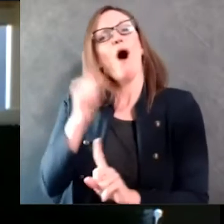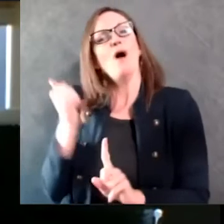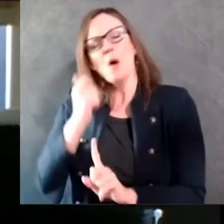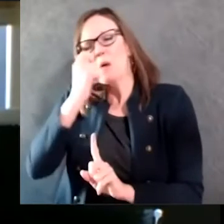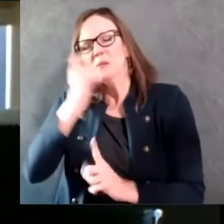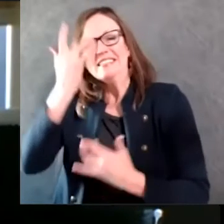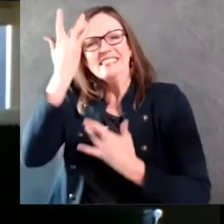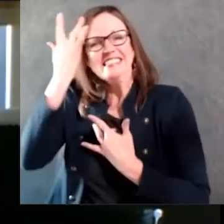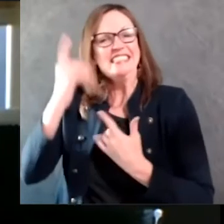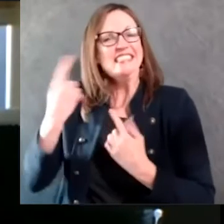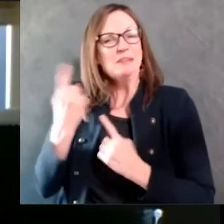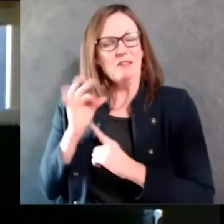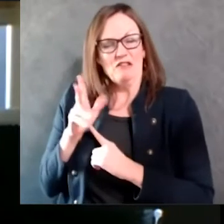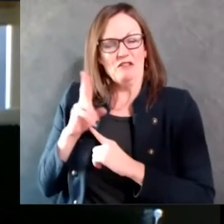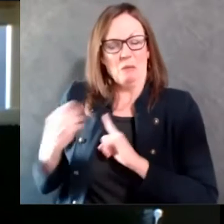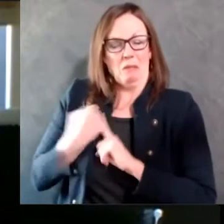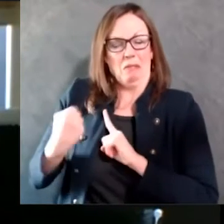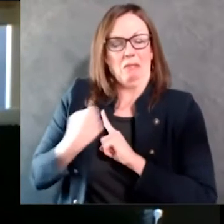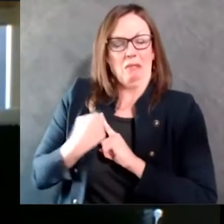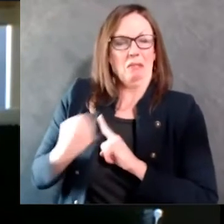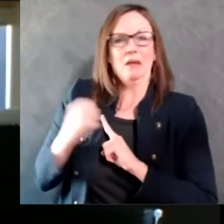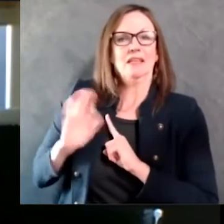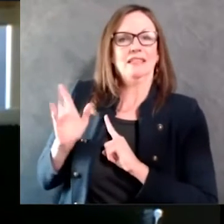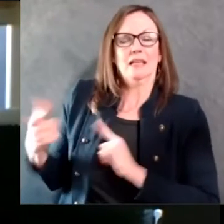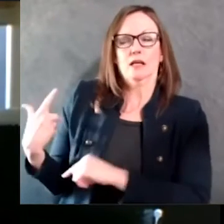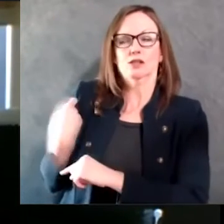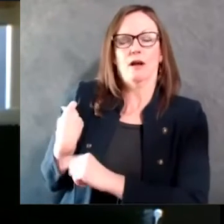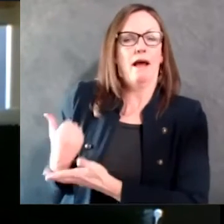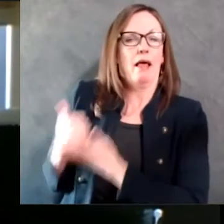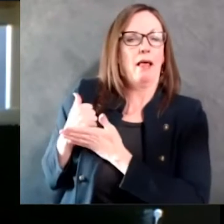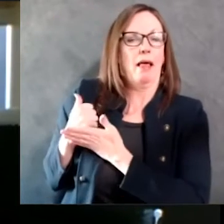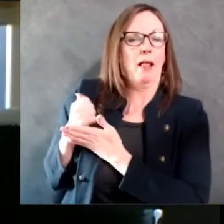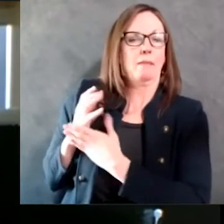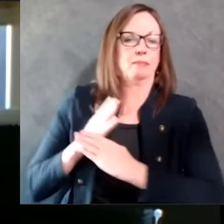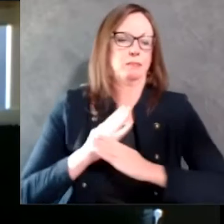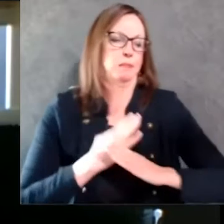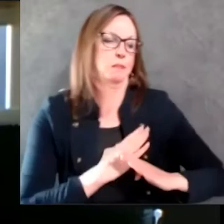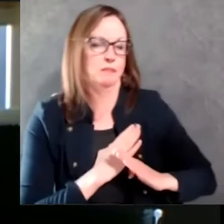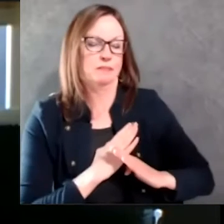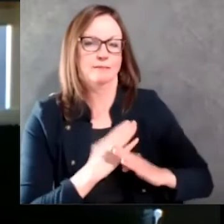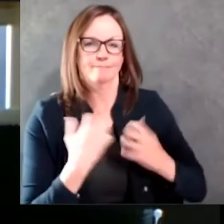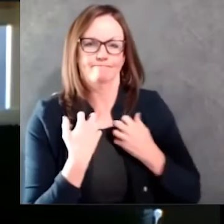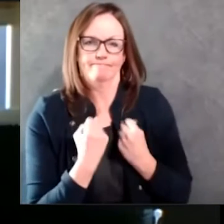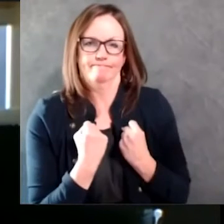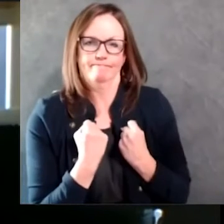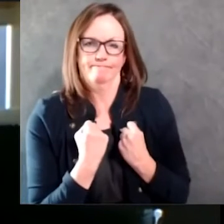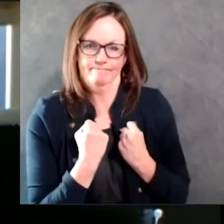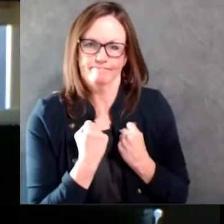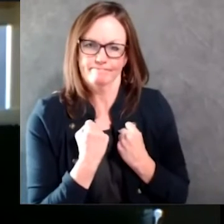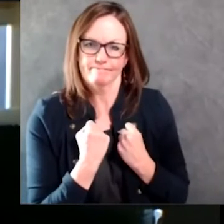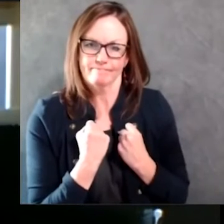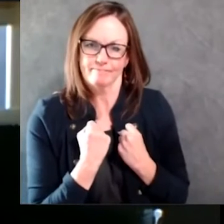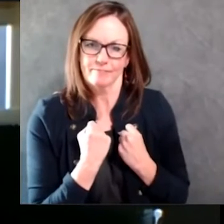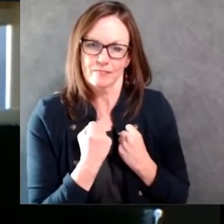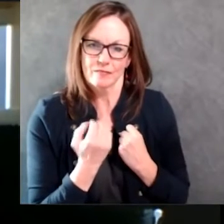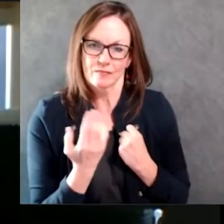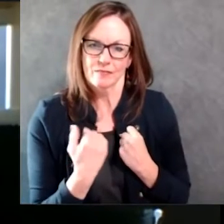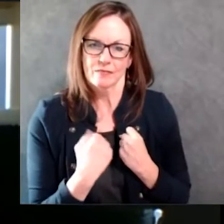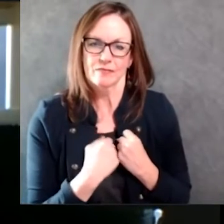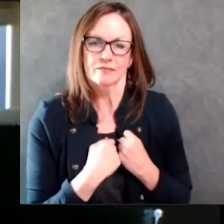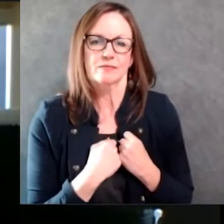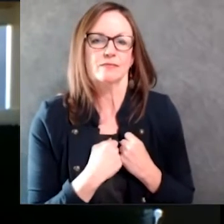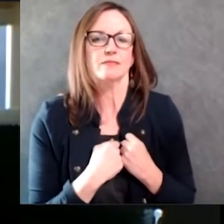take very seriously, because if some of us do it and others don't, it doesn't work. We all have to play a